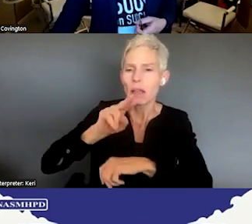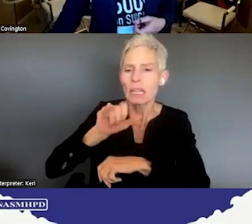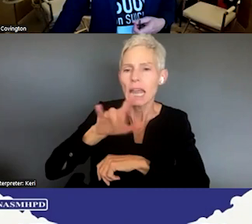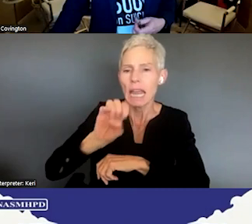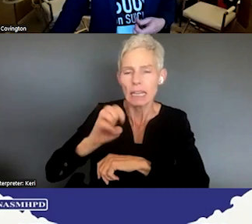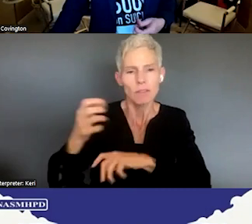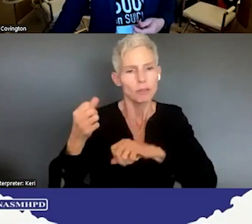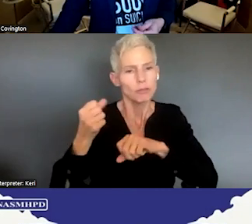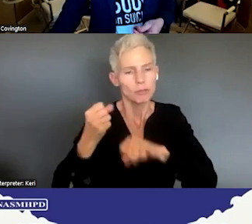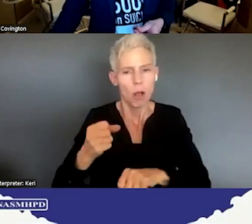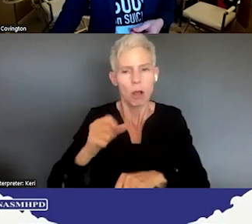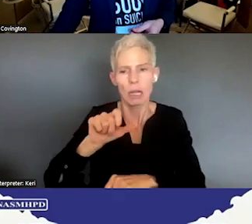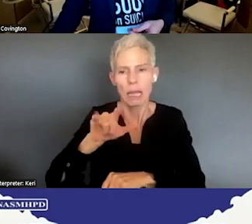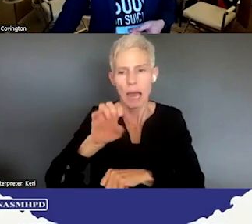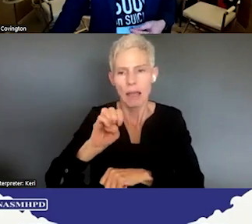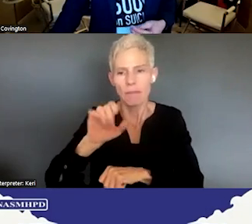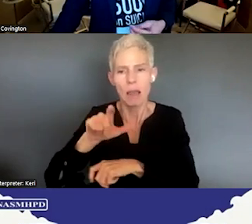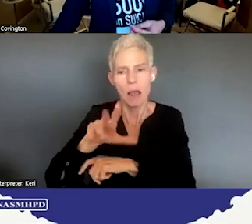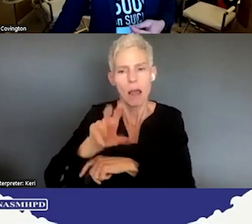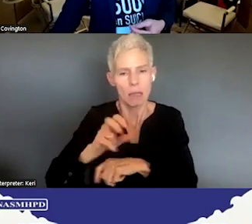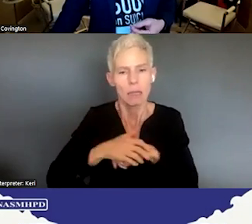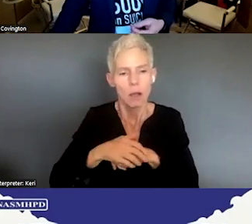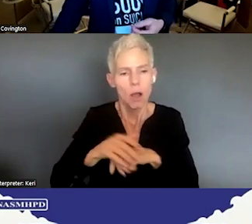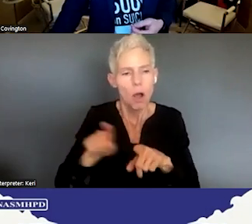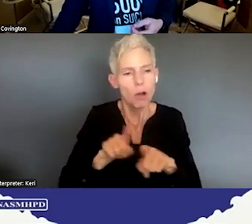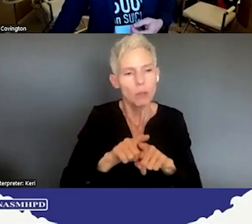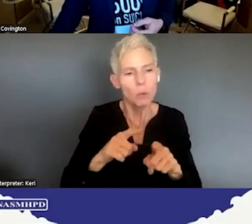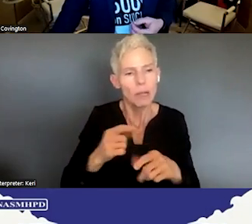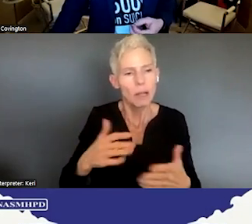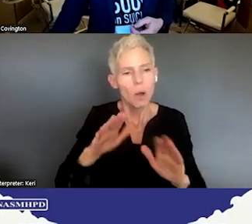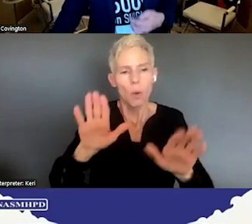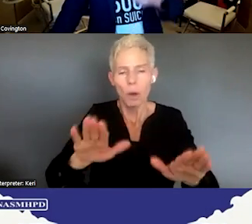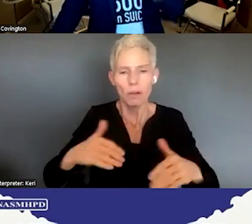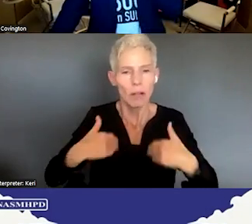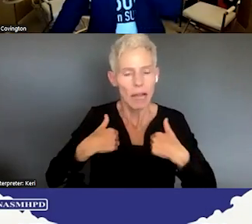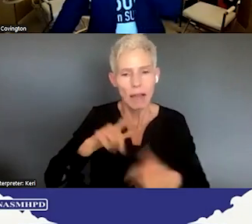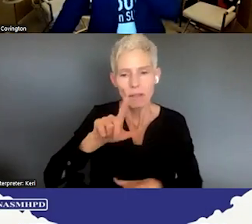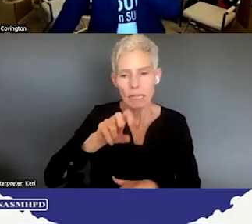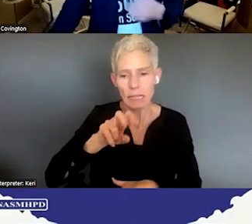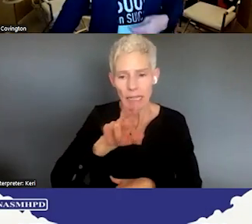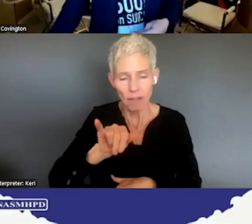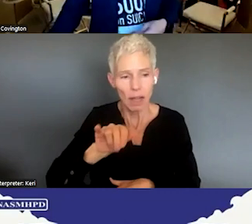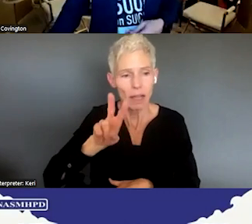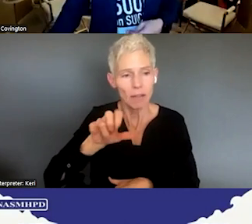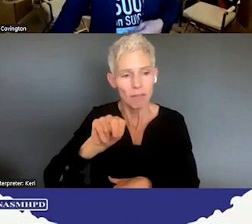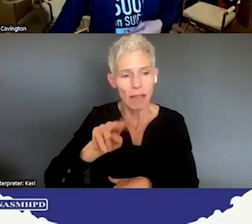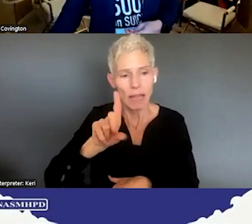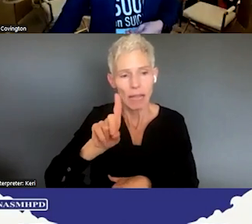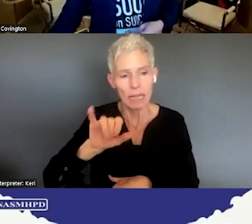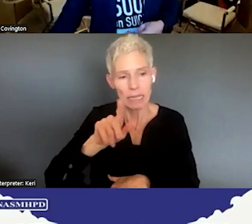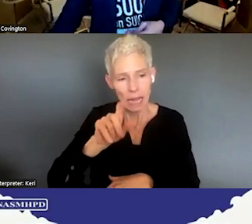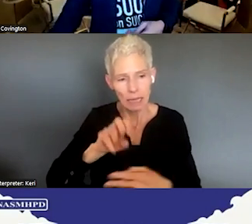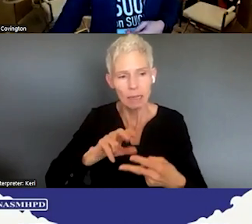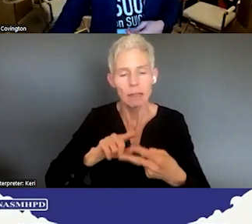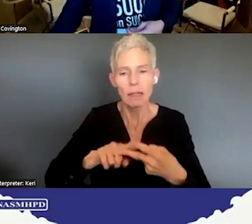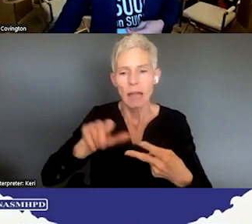to have Amanda White Crane and Levi Van Dyke from